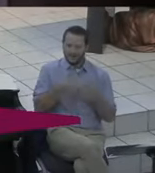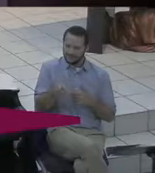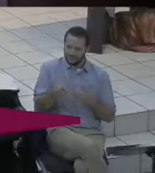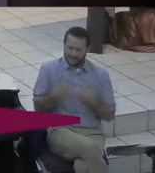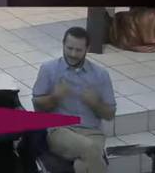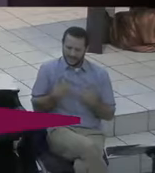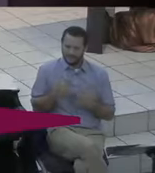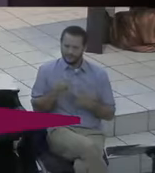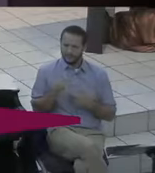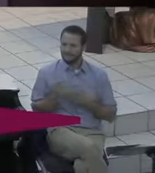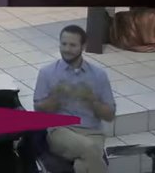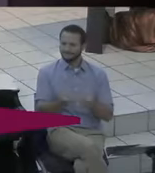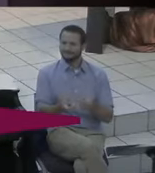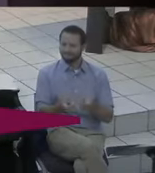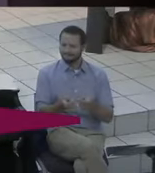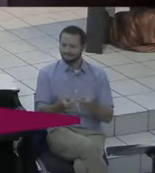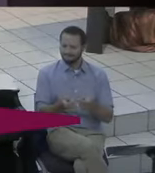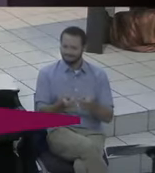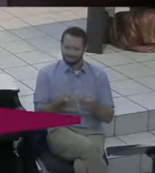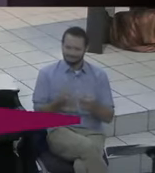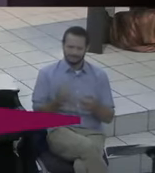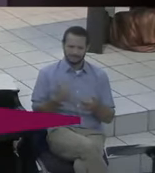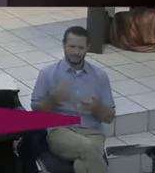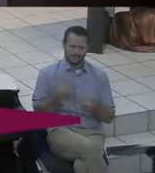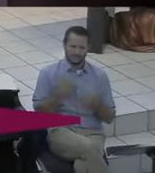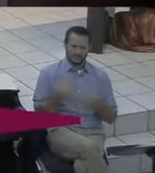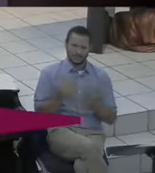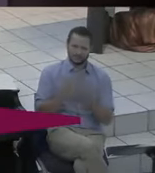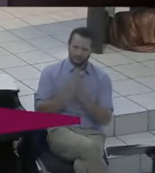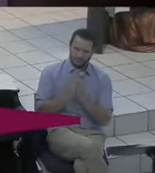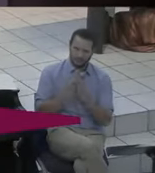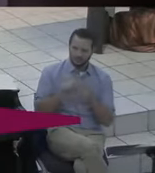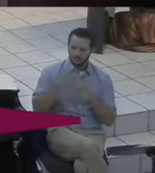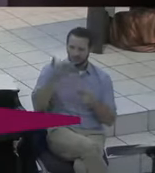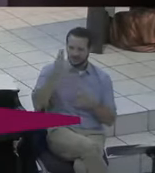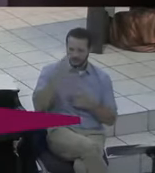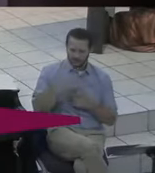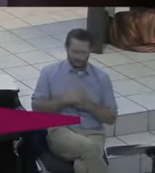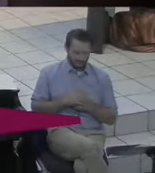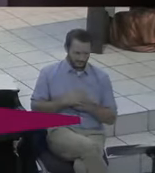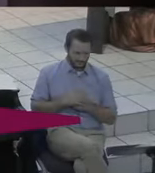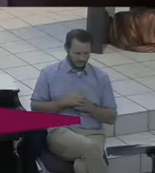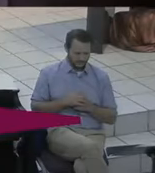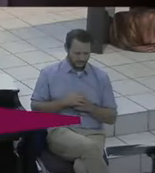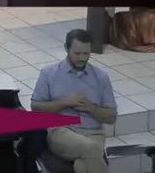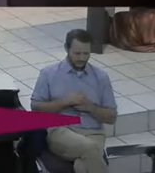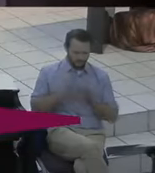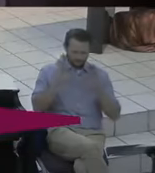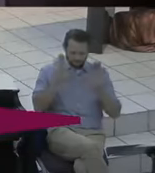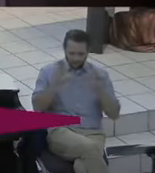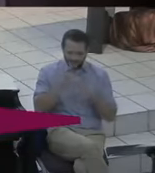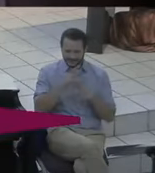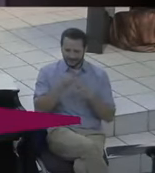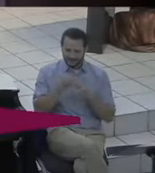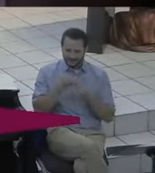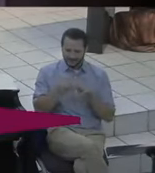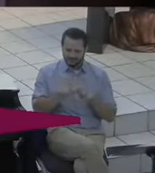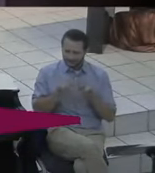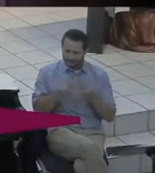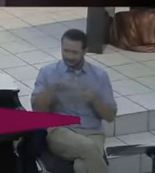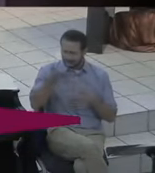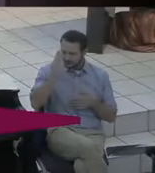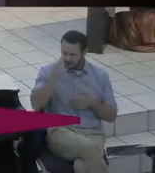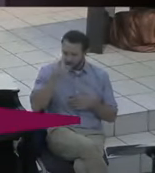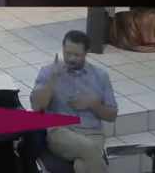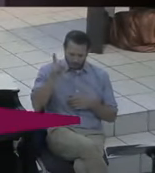give. Let us go to God in prayer as community. Great and gracious God, you